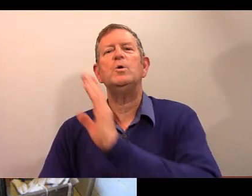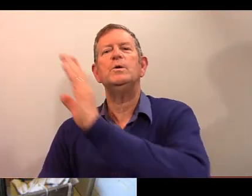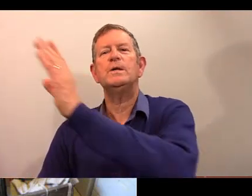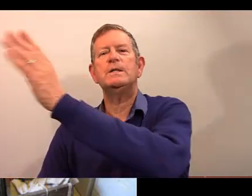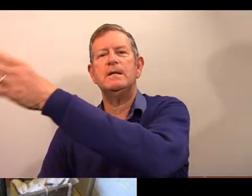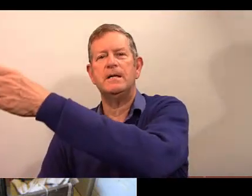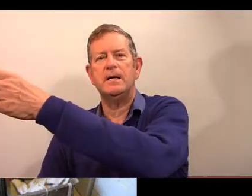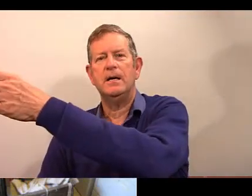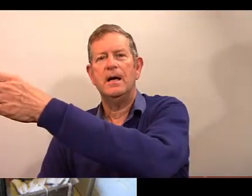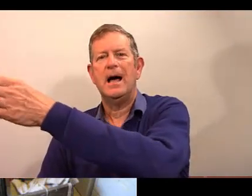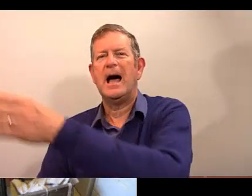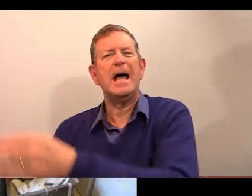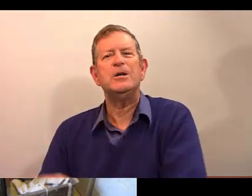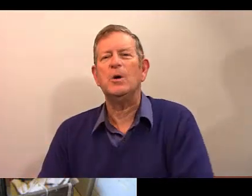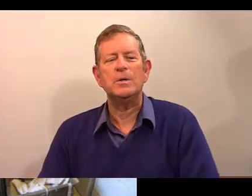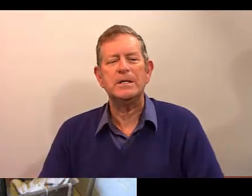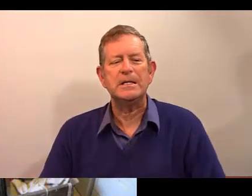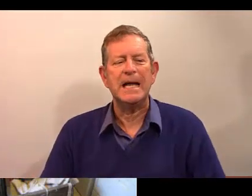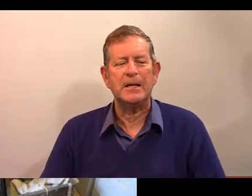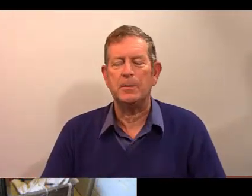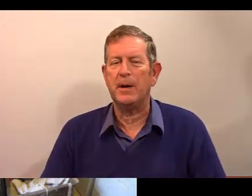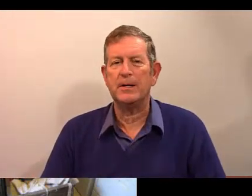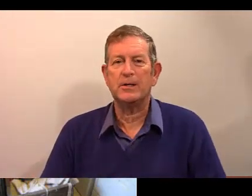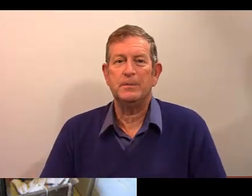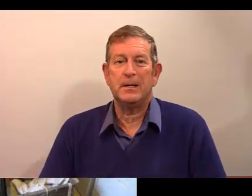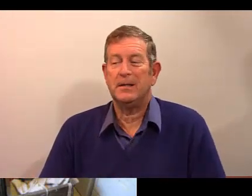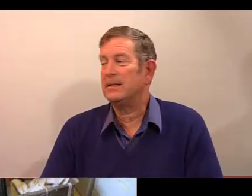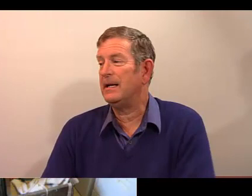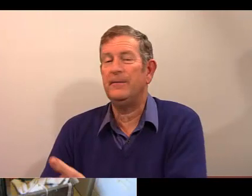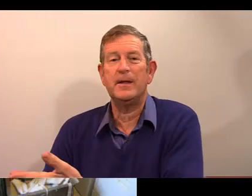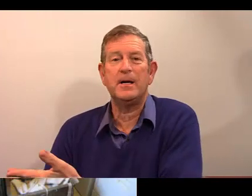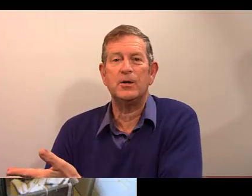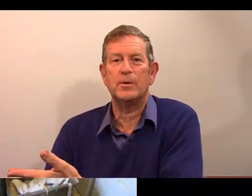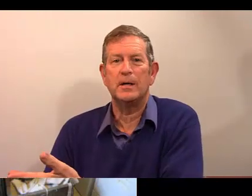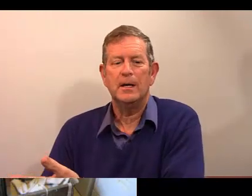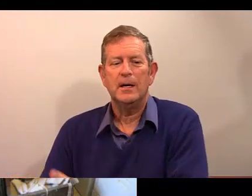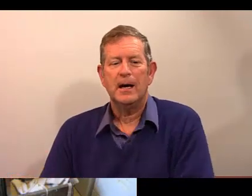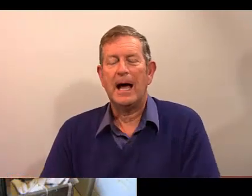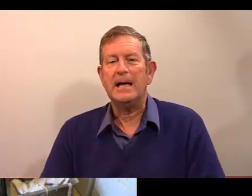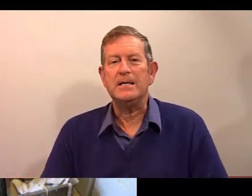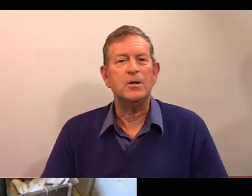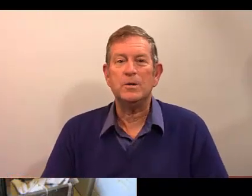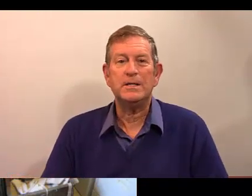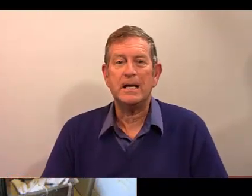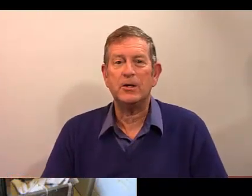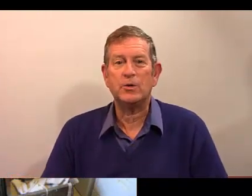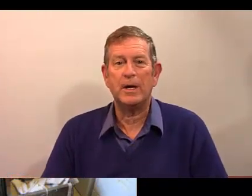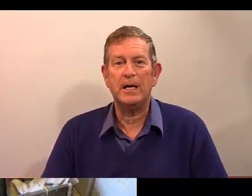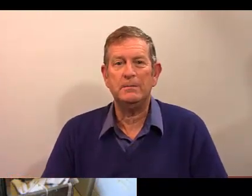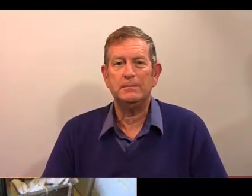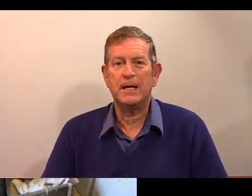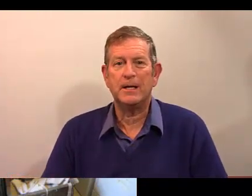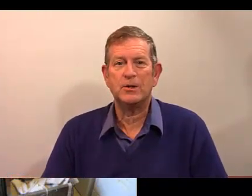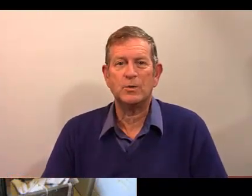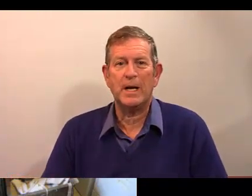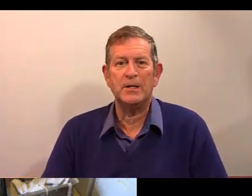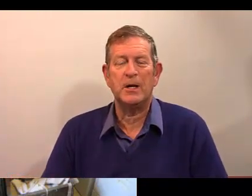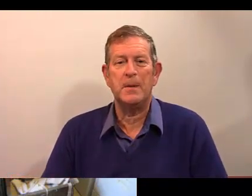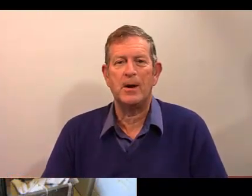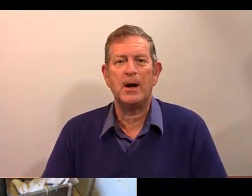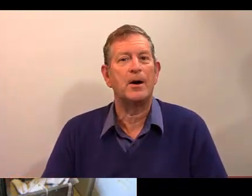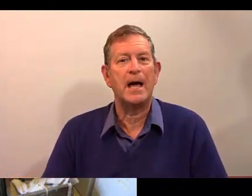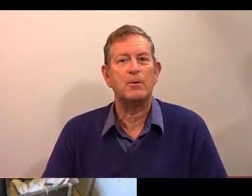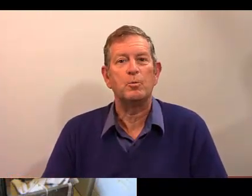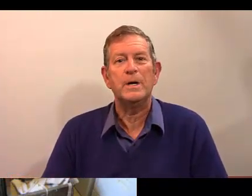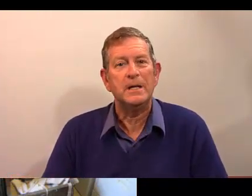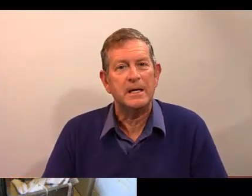When I go to the city, I don't take the bus because I live in the country. I don't take the train because trains